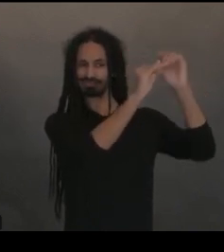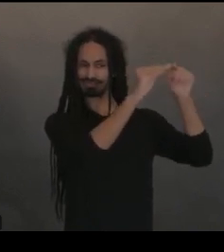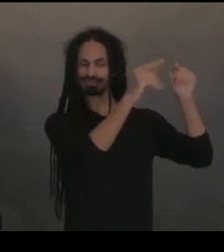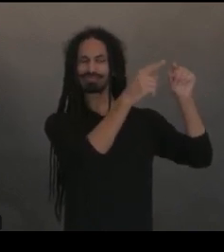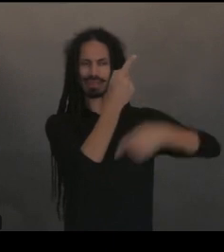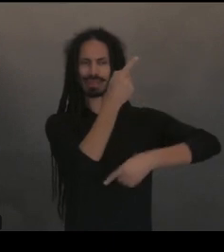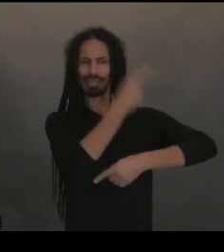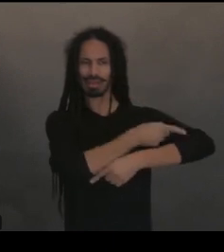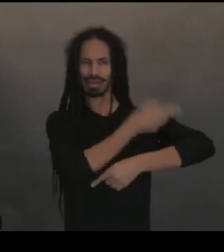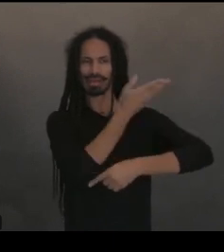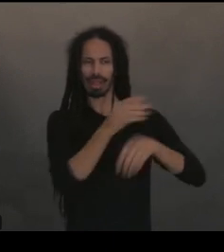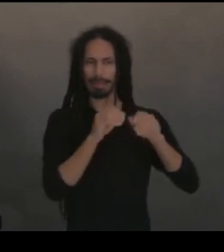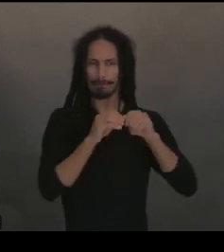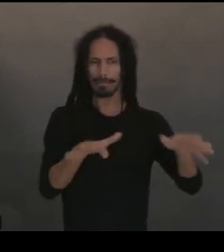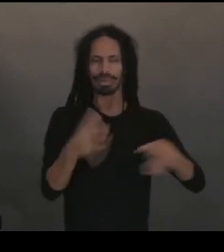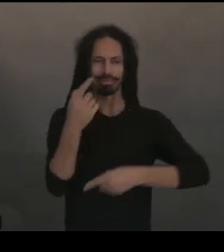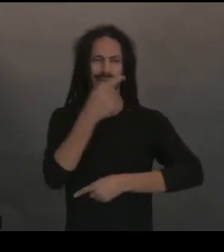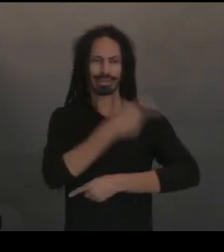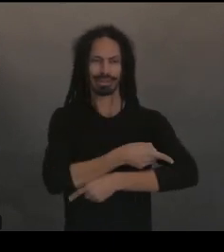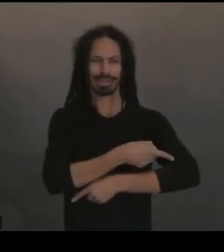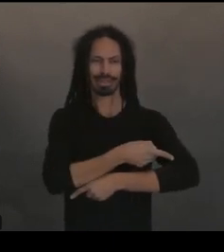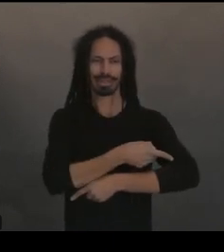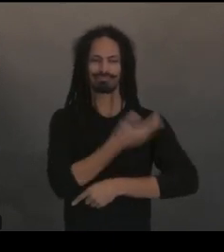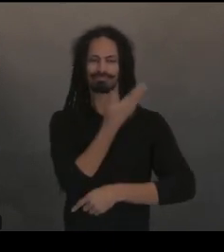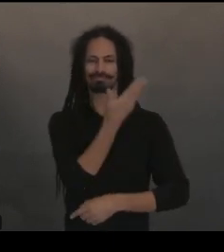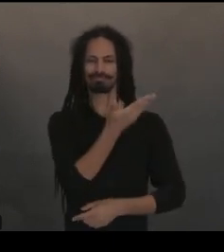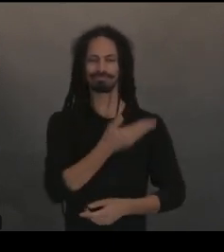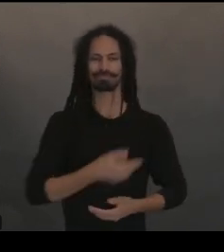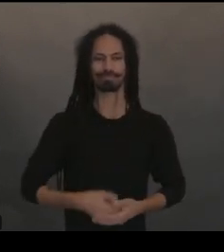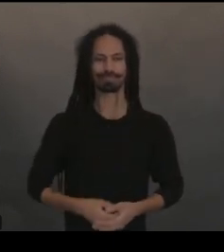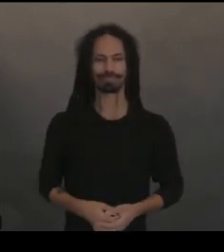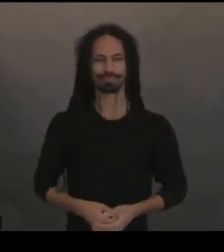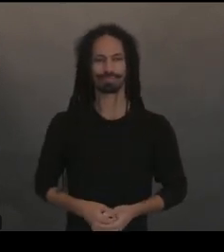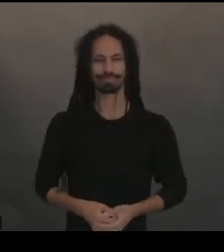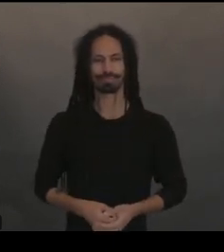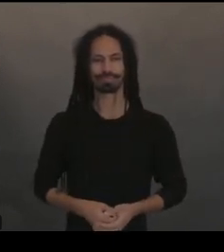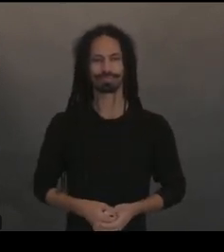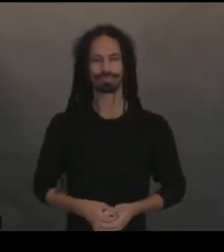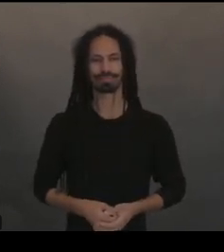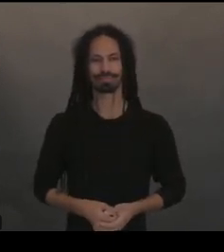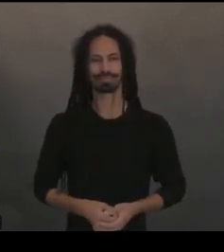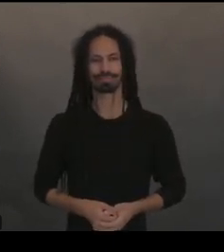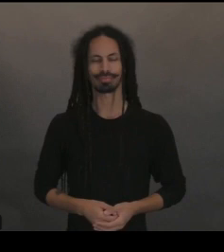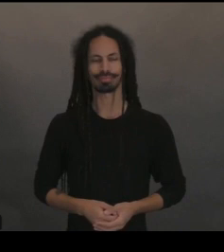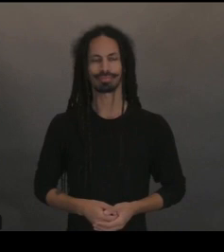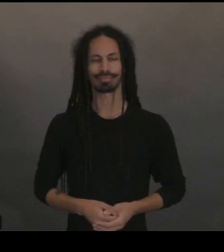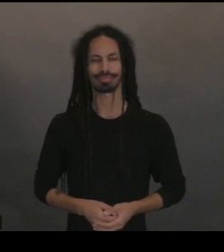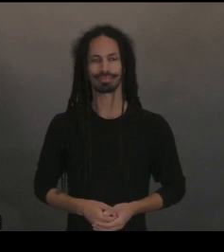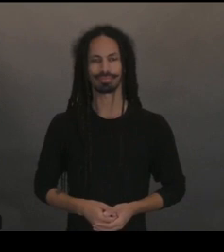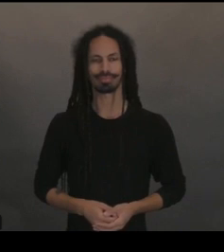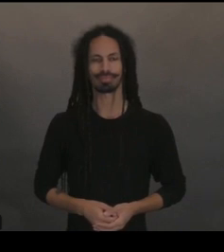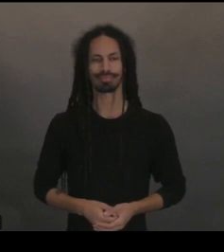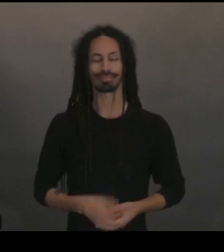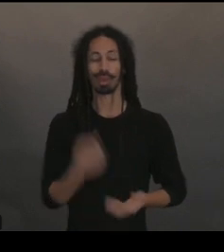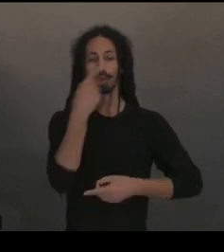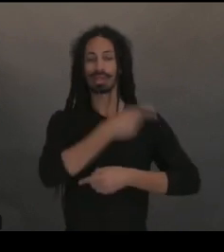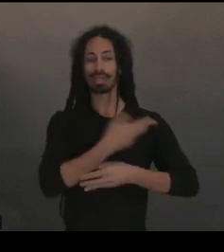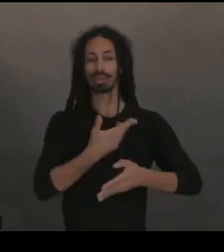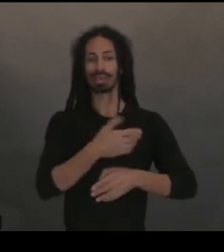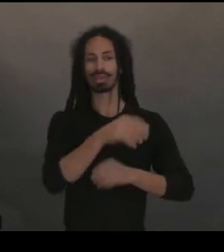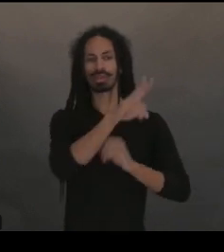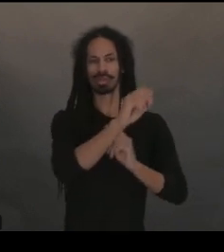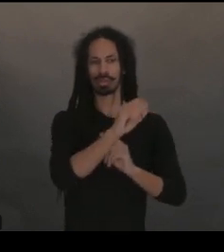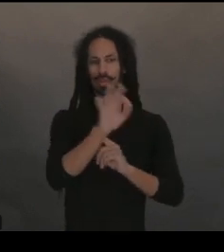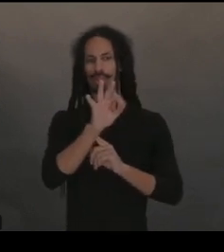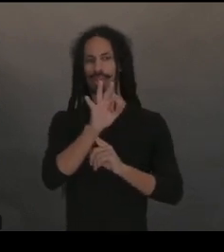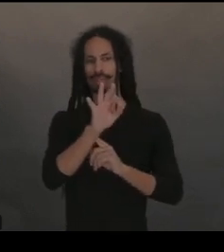the publication date listed after the volume number. So 2009. We also